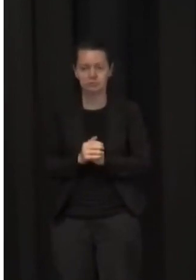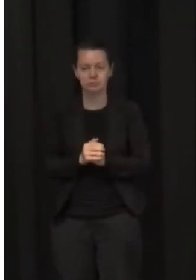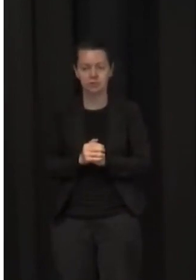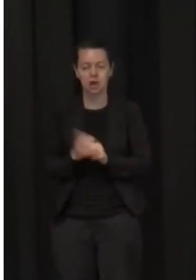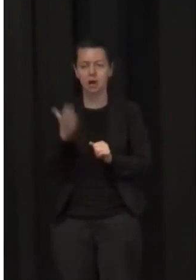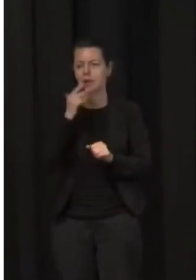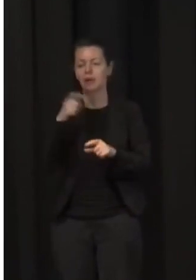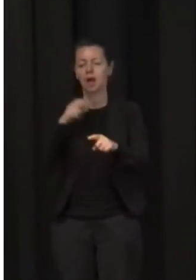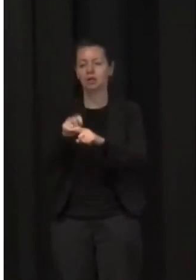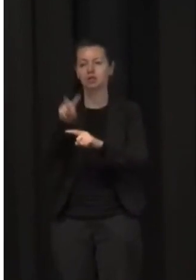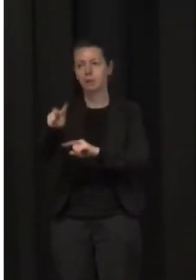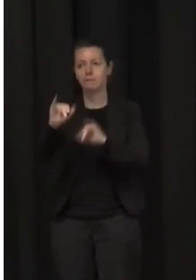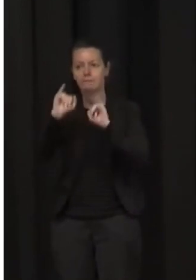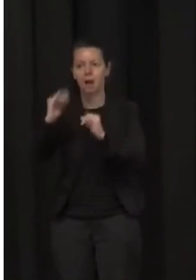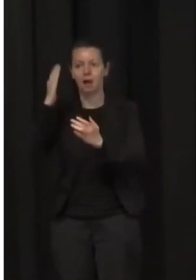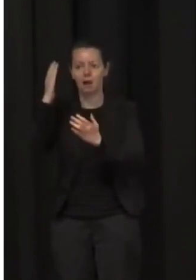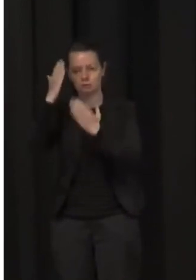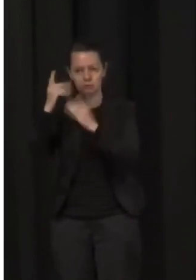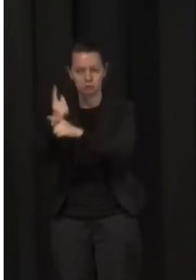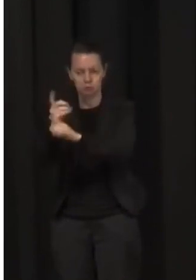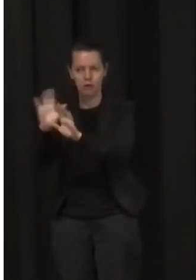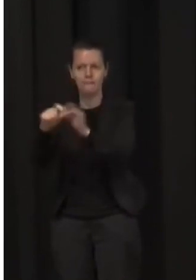job, but that job includes